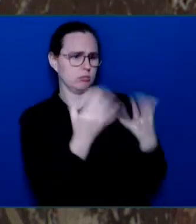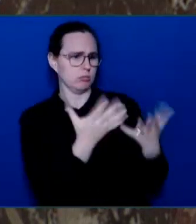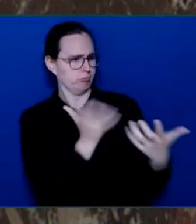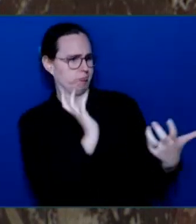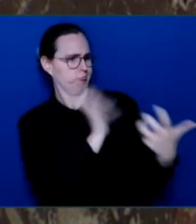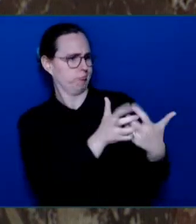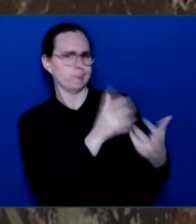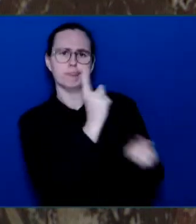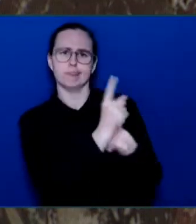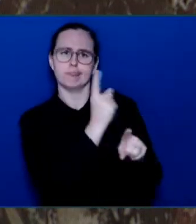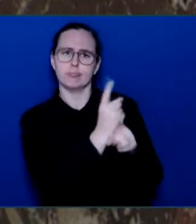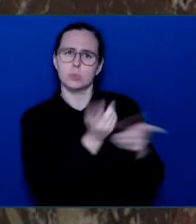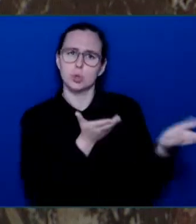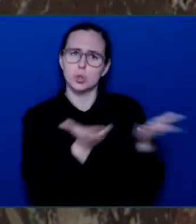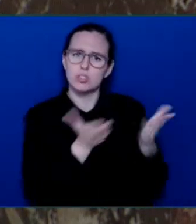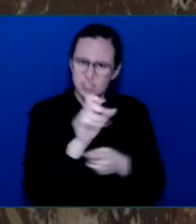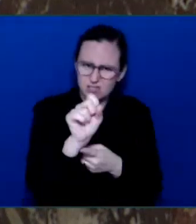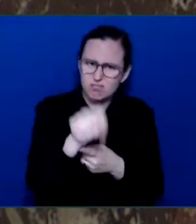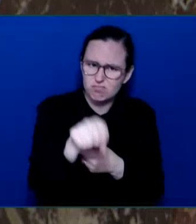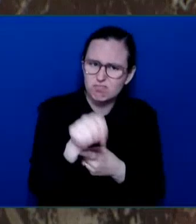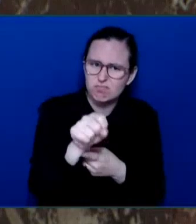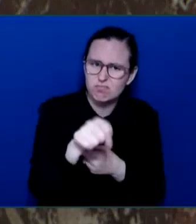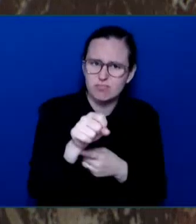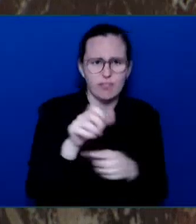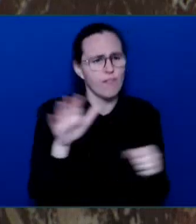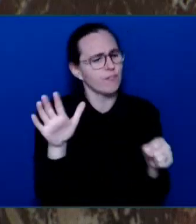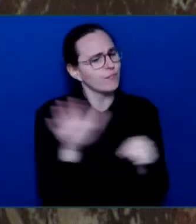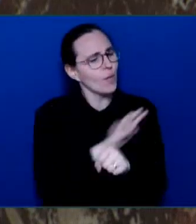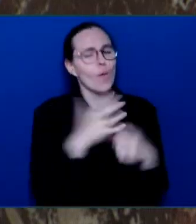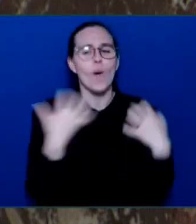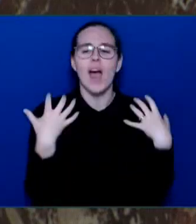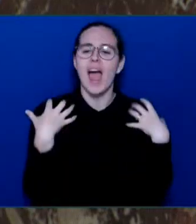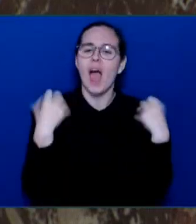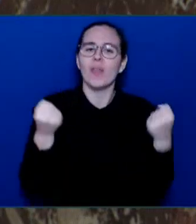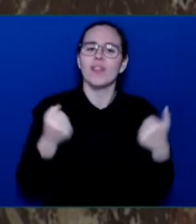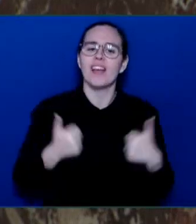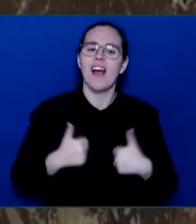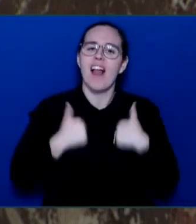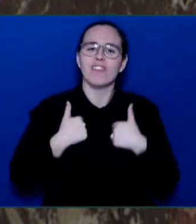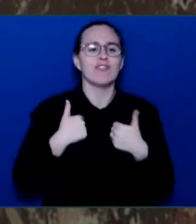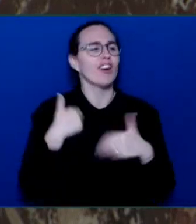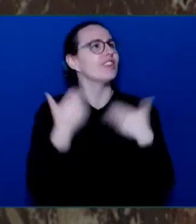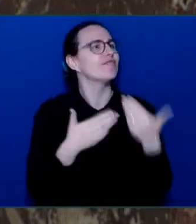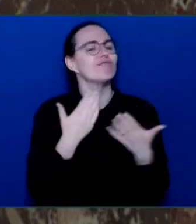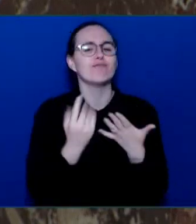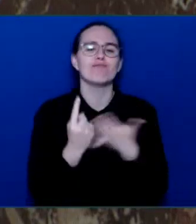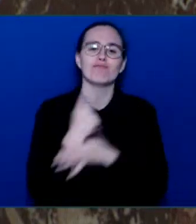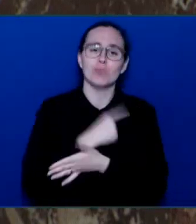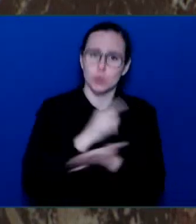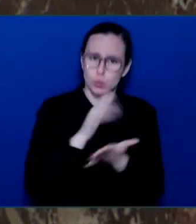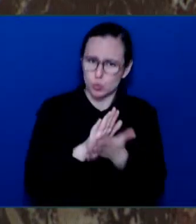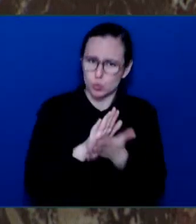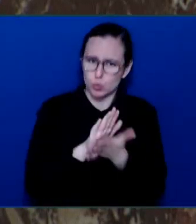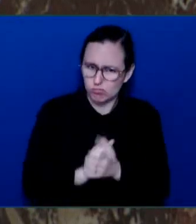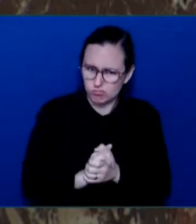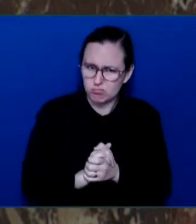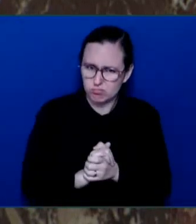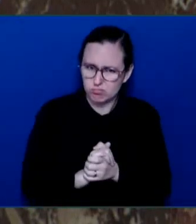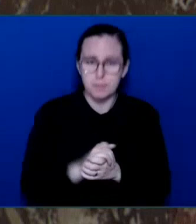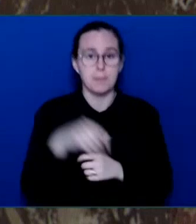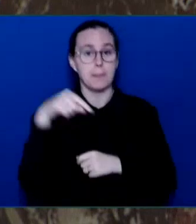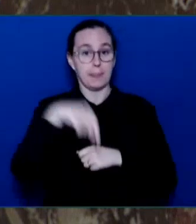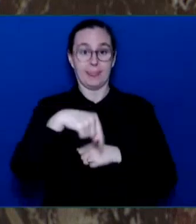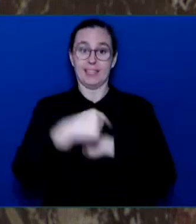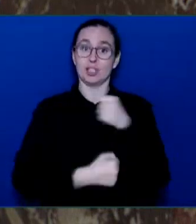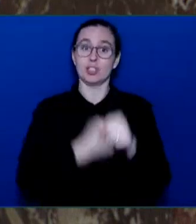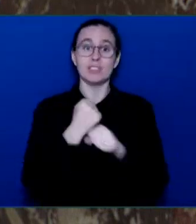schools. Mr. Speaker, in this year only that we have invested over $800 million